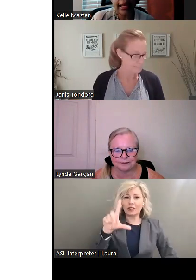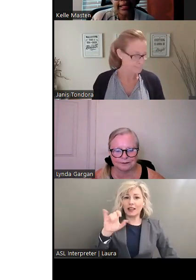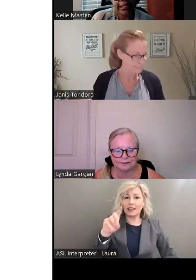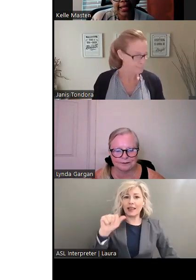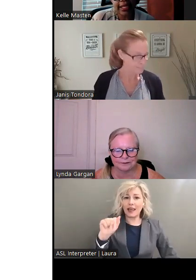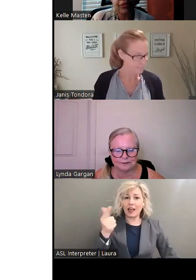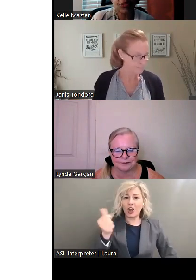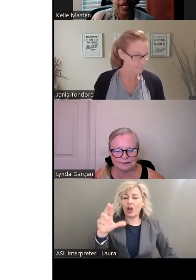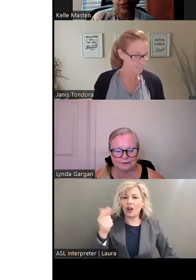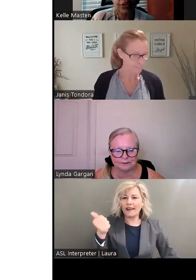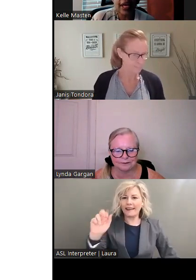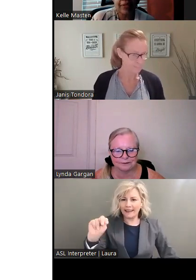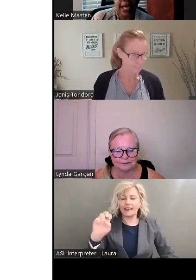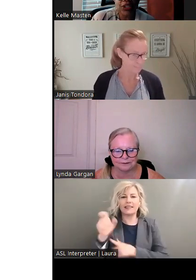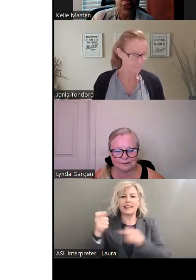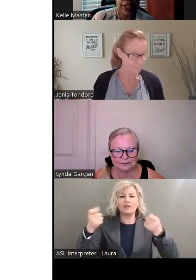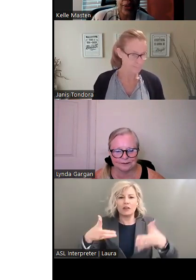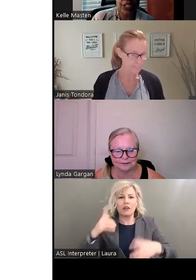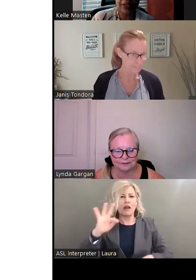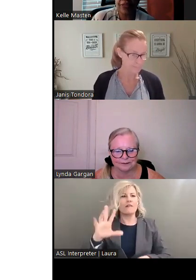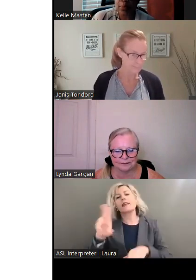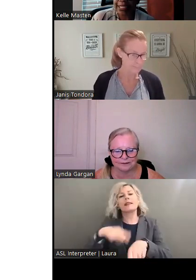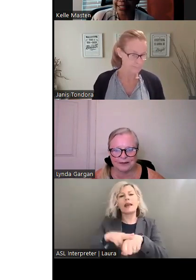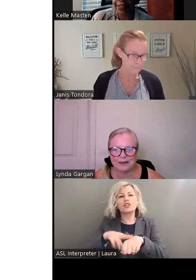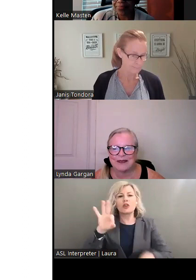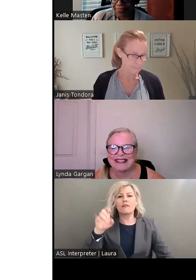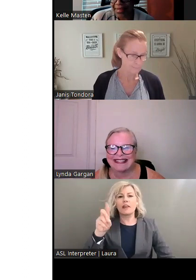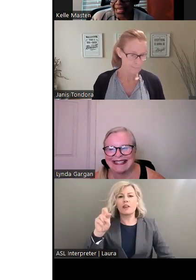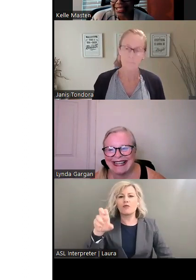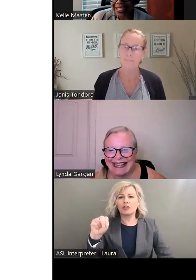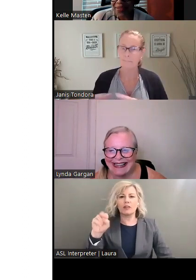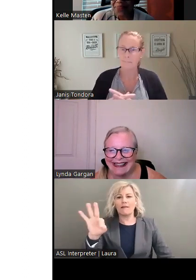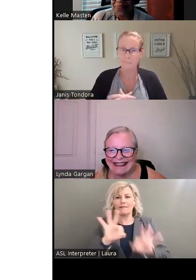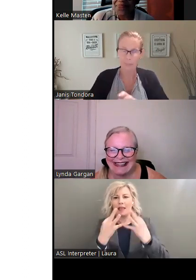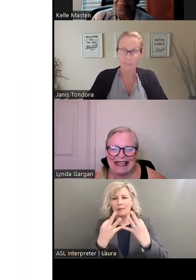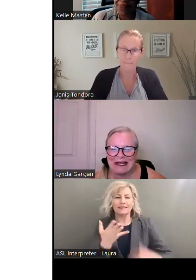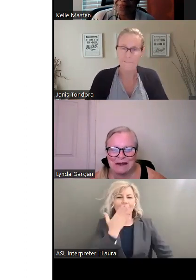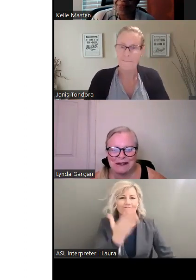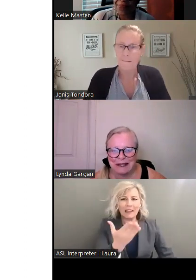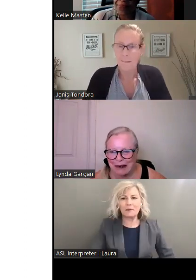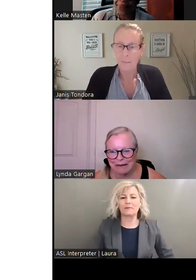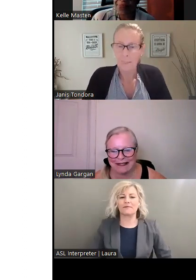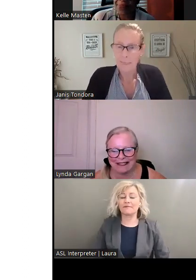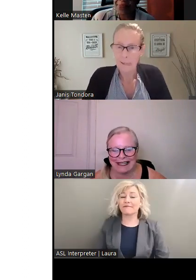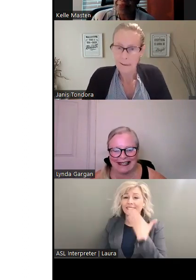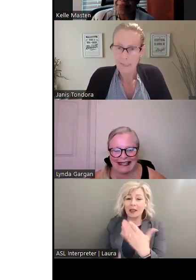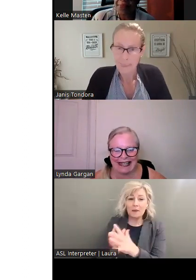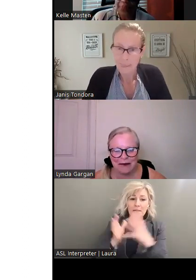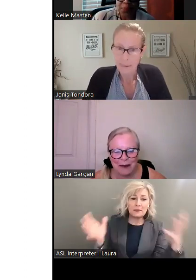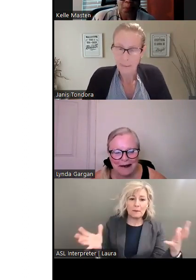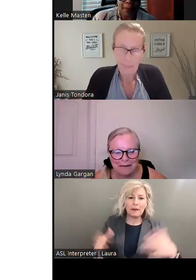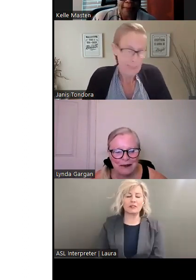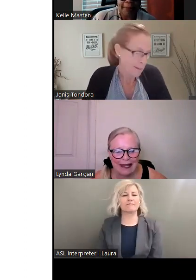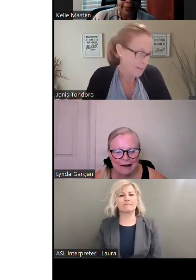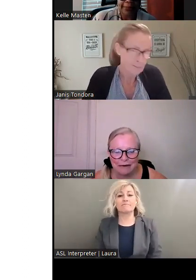Gargan, Executive Director of the National Federation of Families. Thanks, Linda. Thank you so much, Kelly,